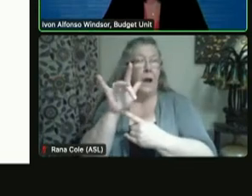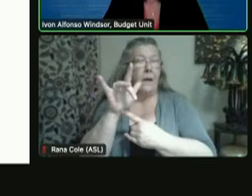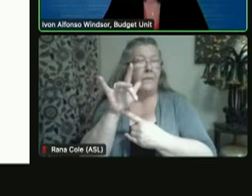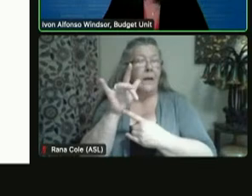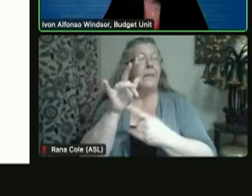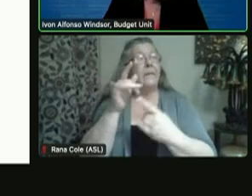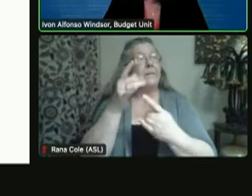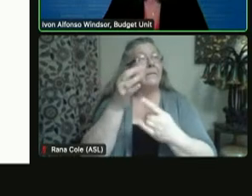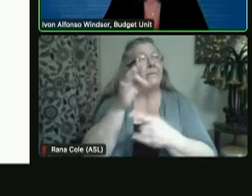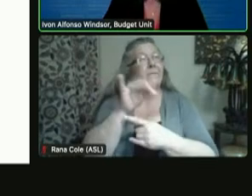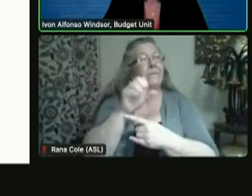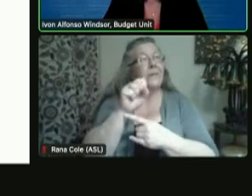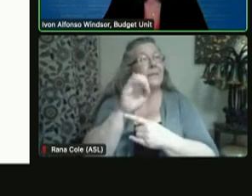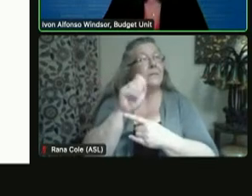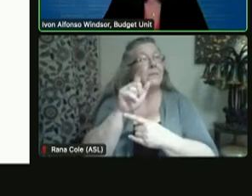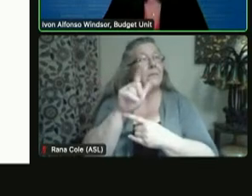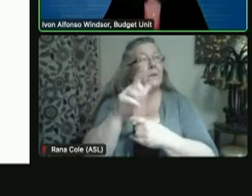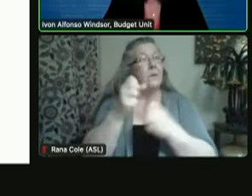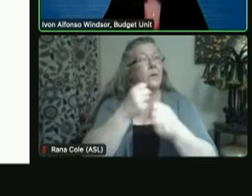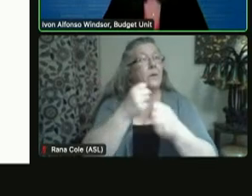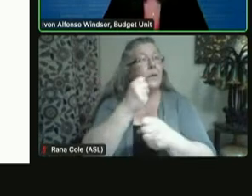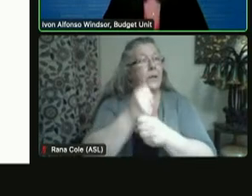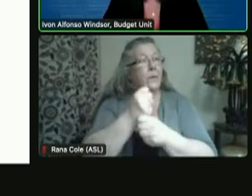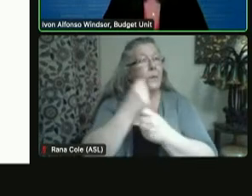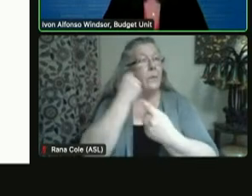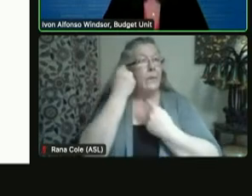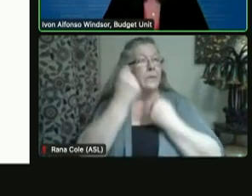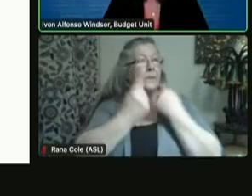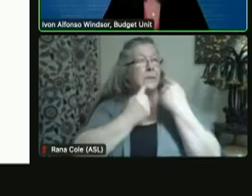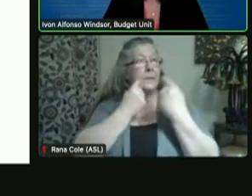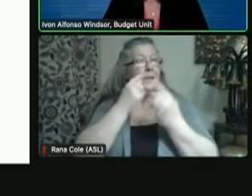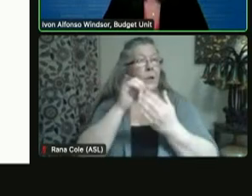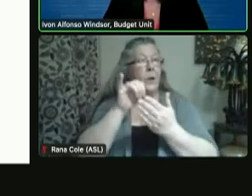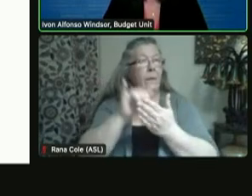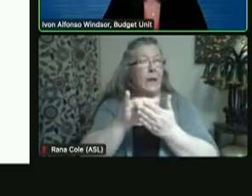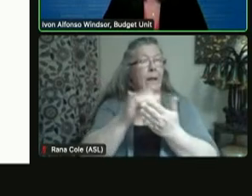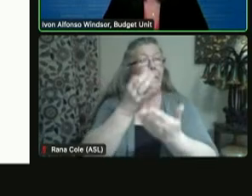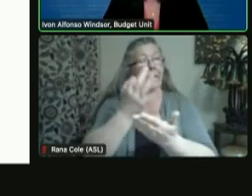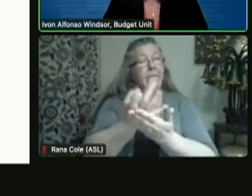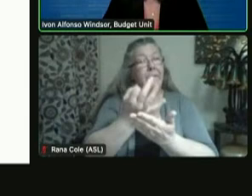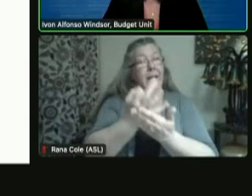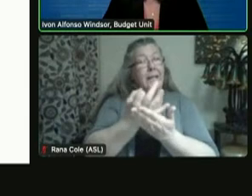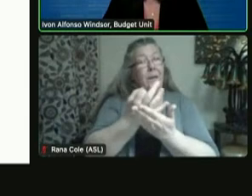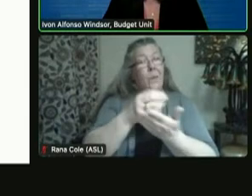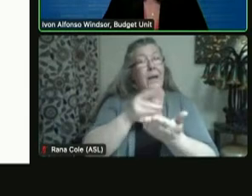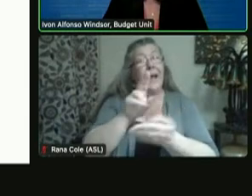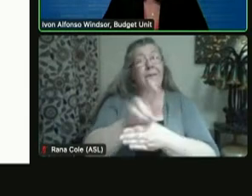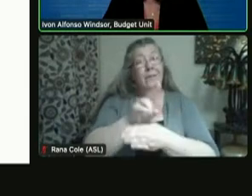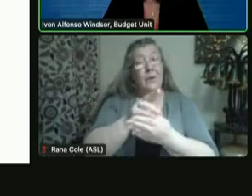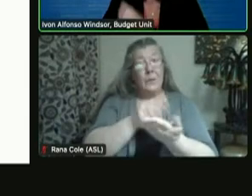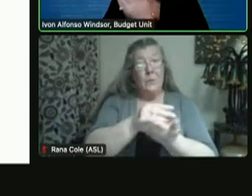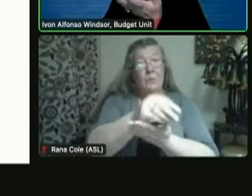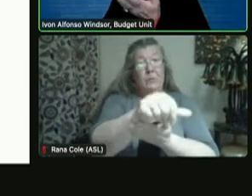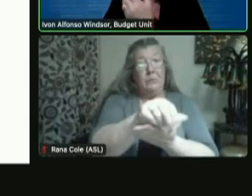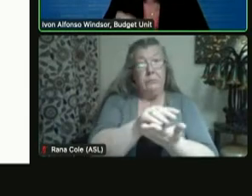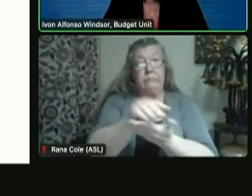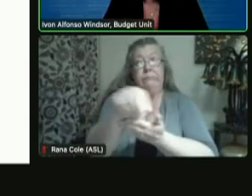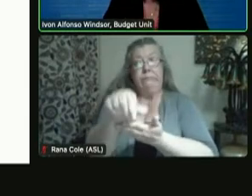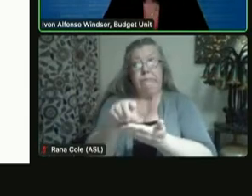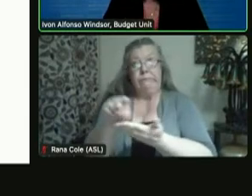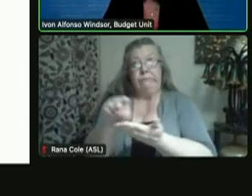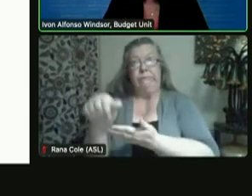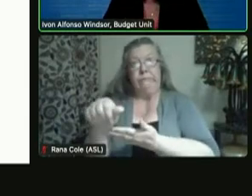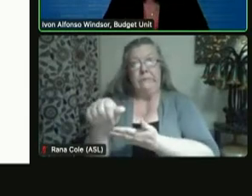budget, we're going to have to take that into consideration. The funding has been used to serve the needs of our students and staff through summer